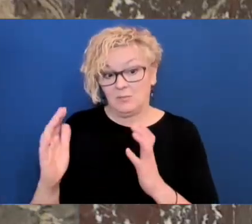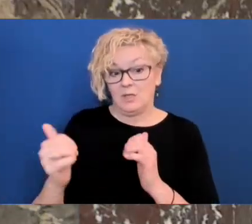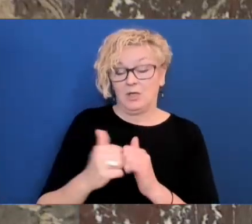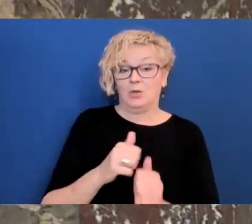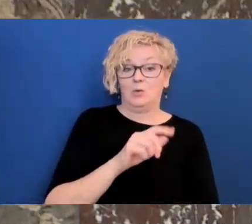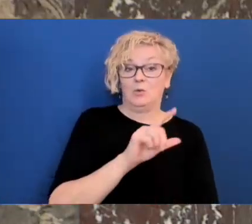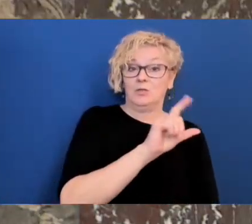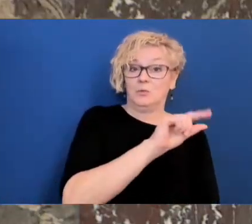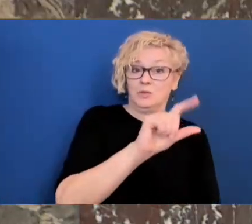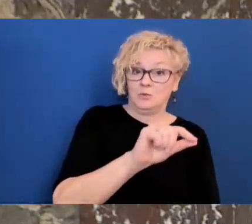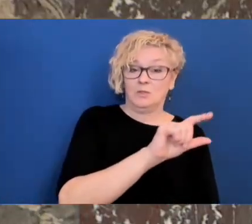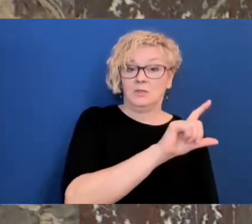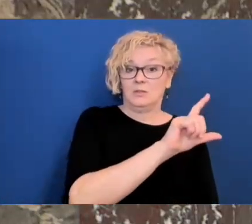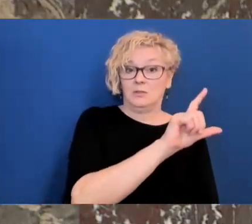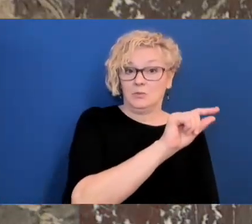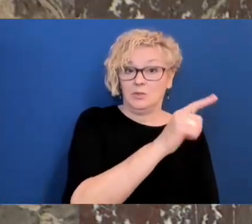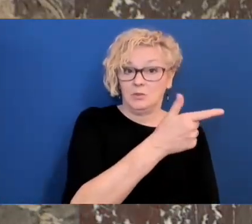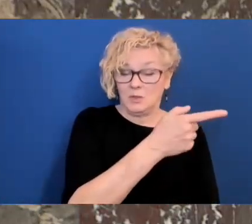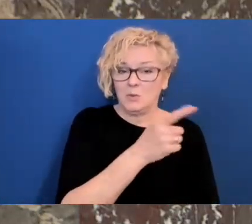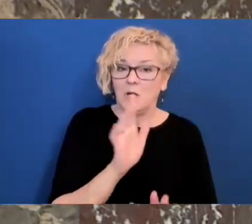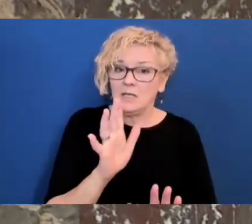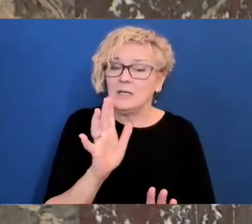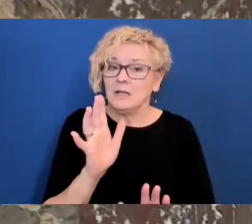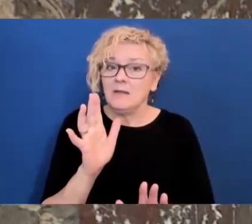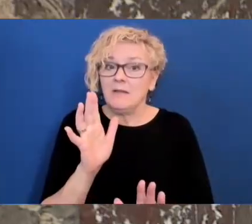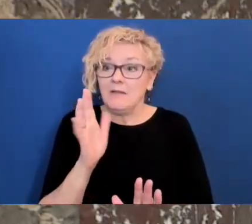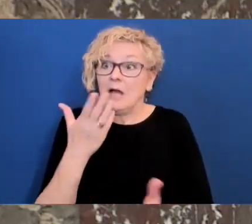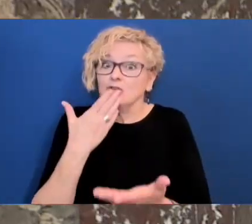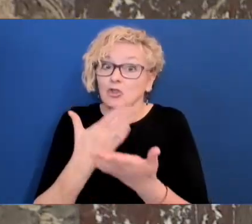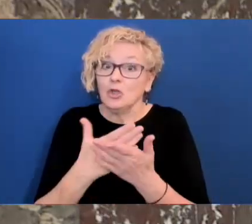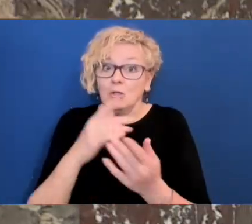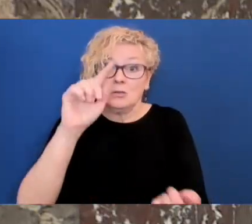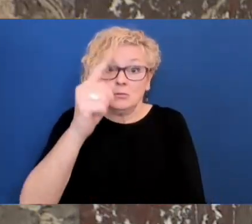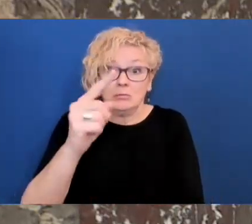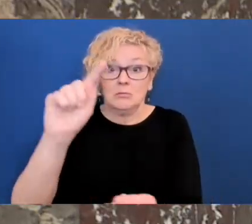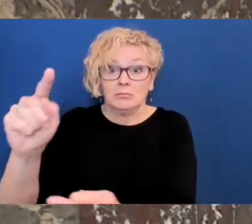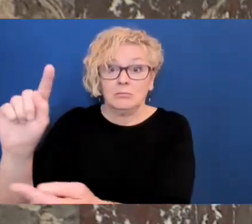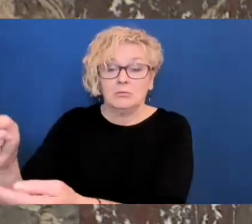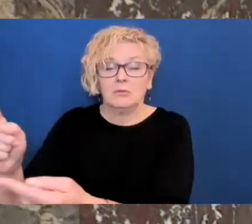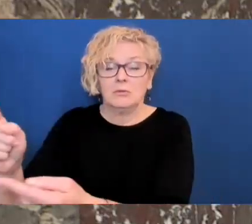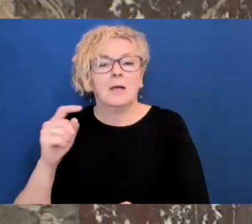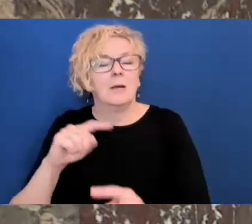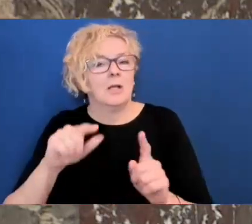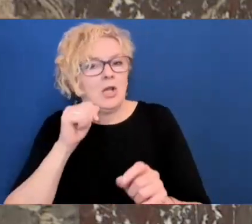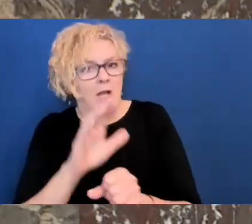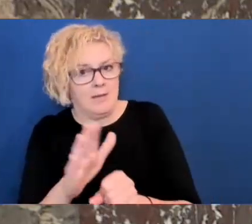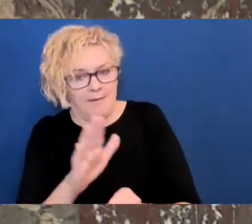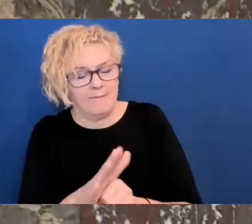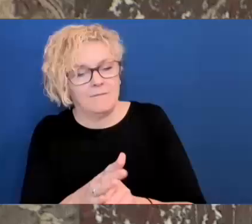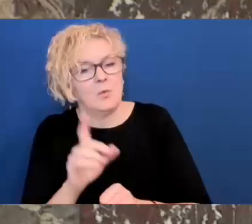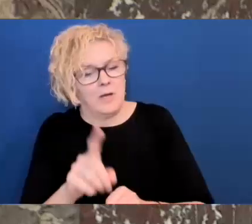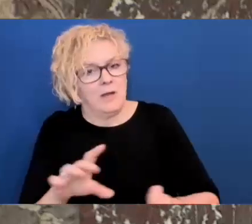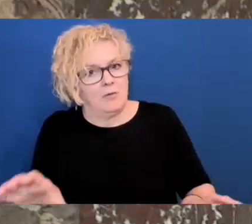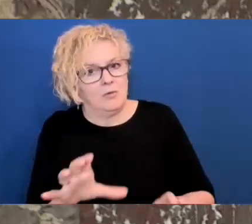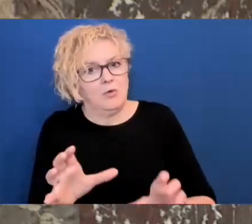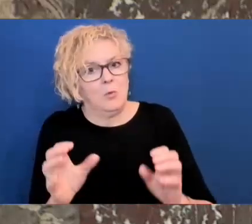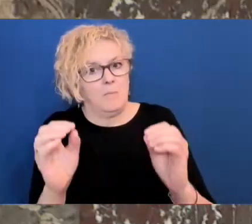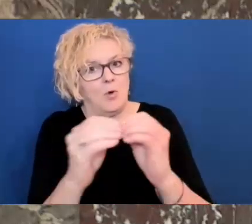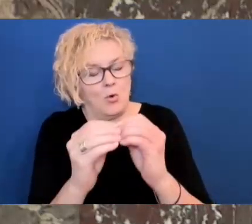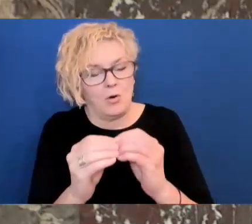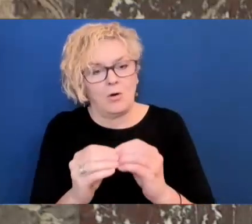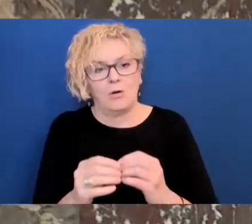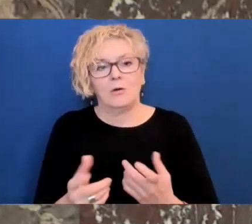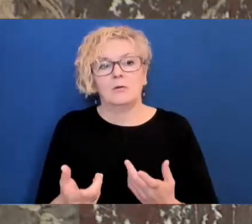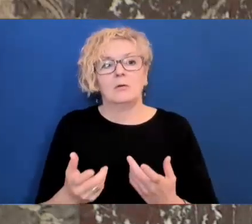enough. We've got to do more. But it shows that these programs, the work that we're doing with police, prosecutors,